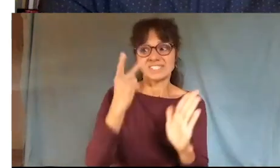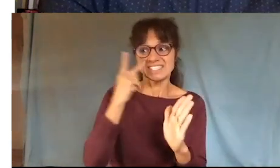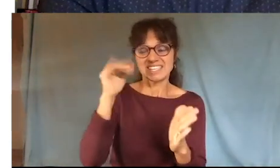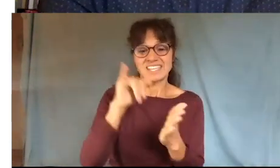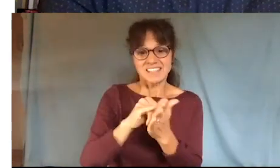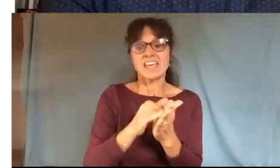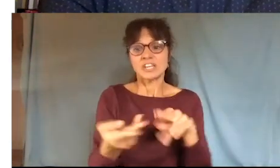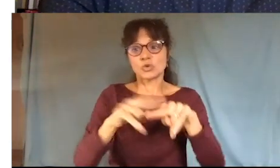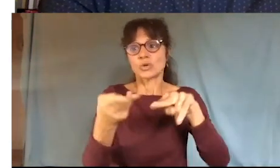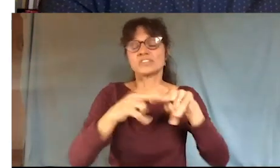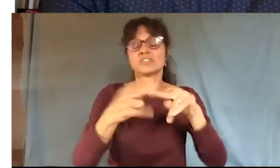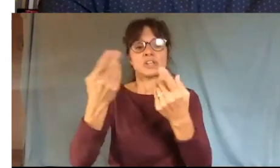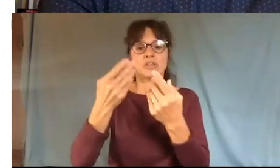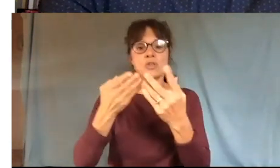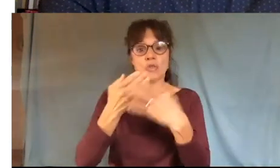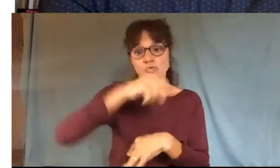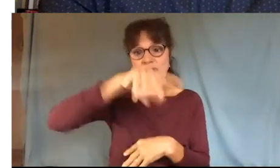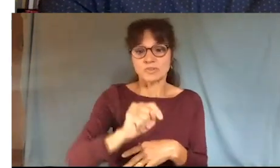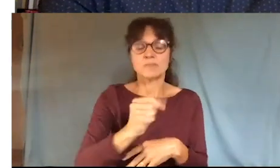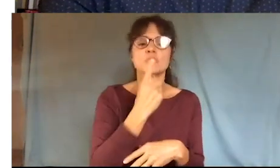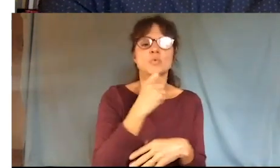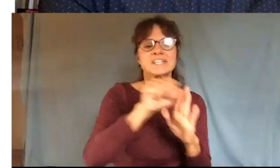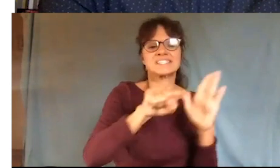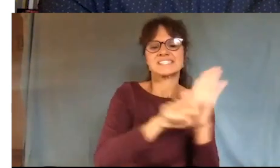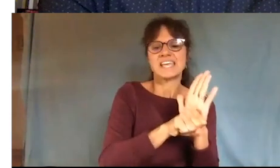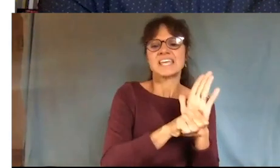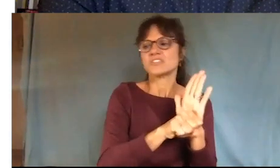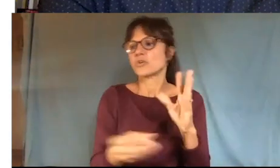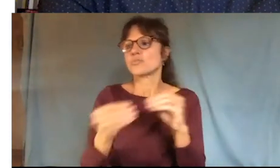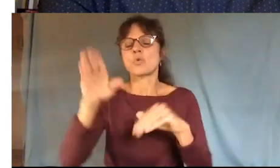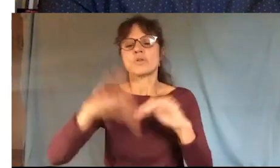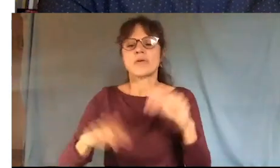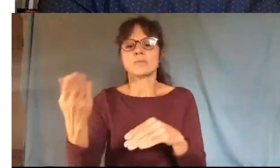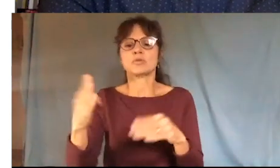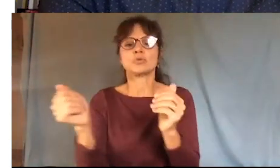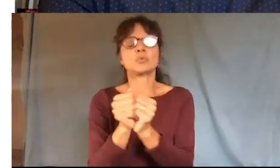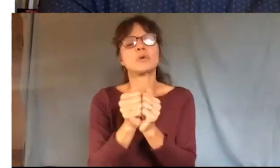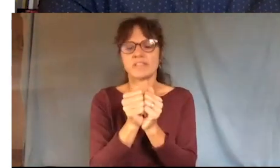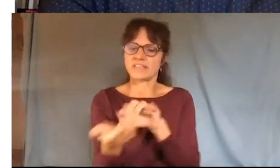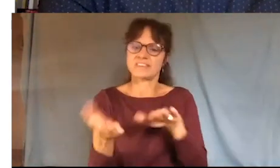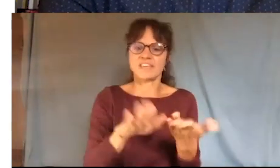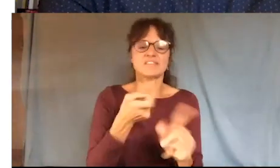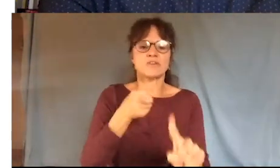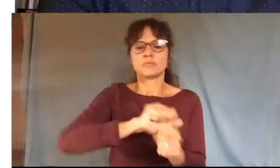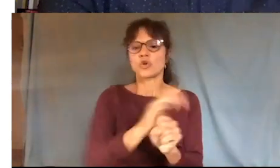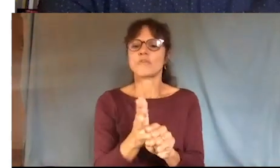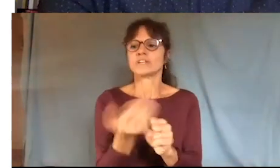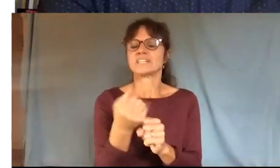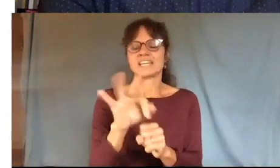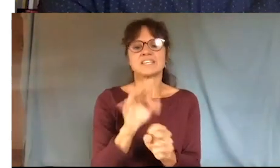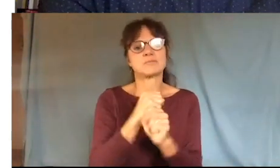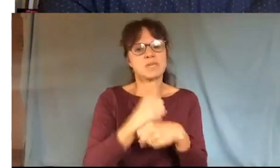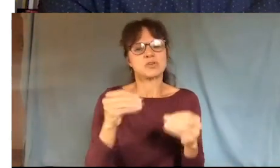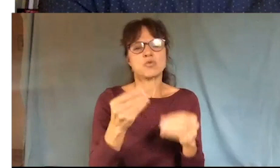progression now through September, where red states have eclipsed blue states in terms of COVID-19 deaths. And that's prompting more red states